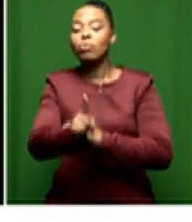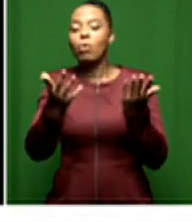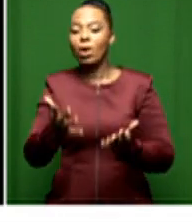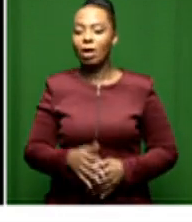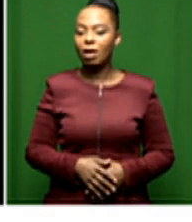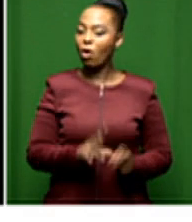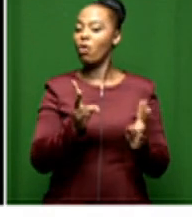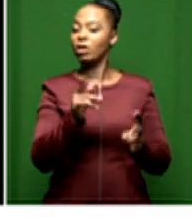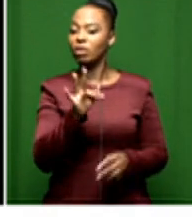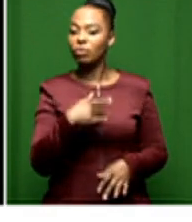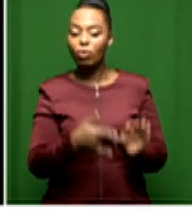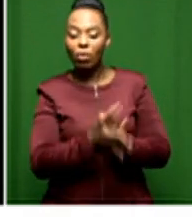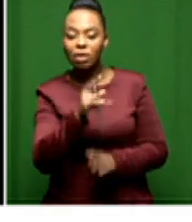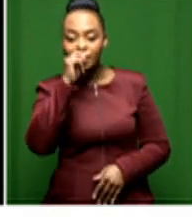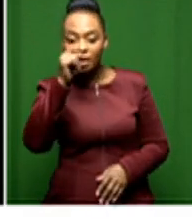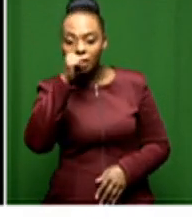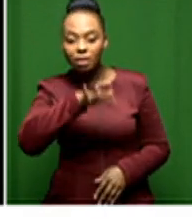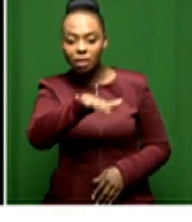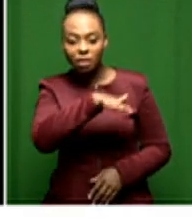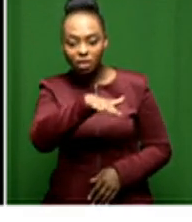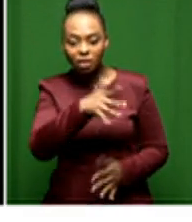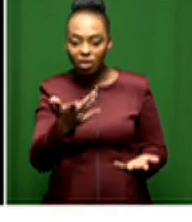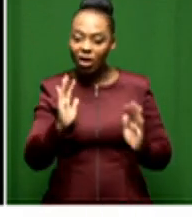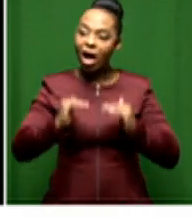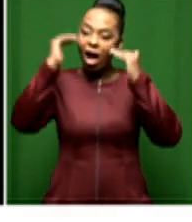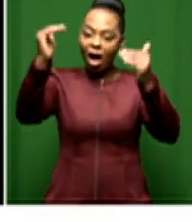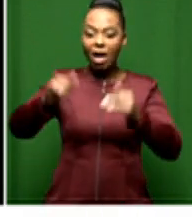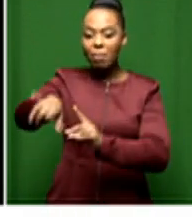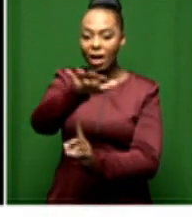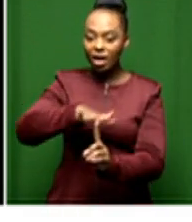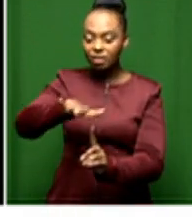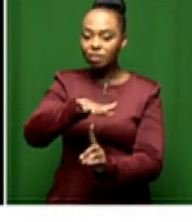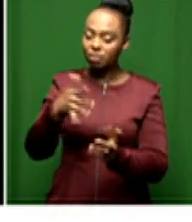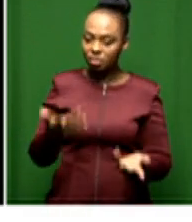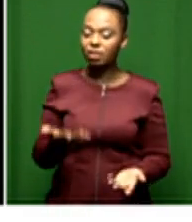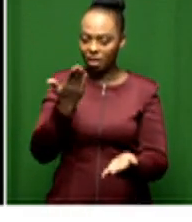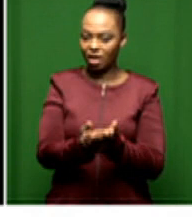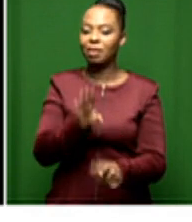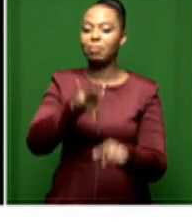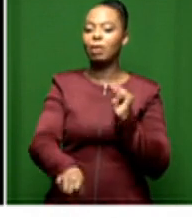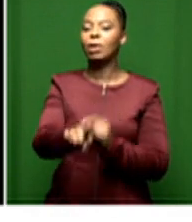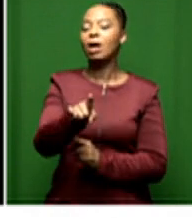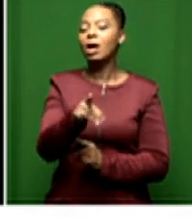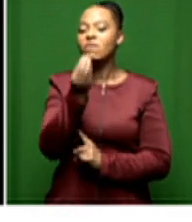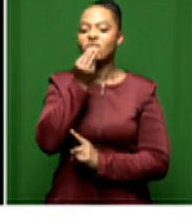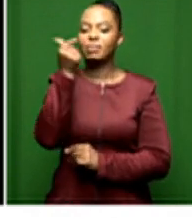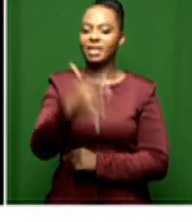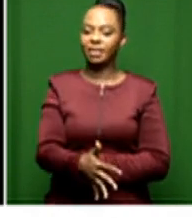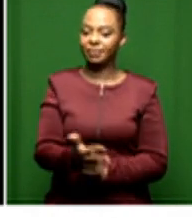Santon or other high quality places, you'll get it at a very expensive